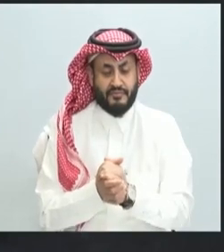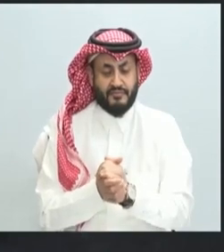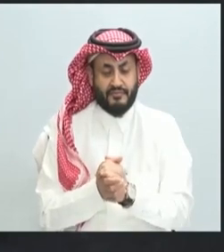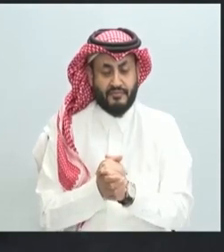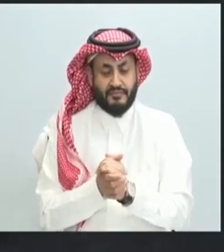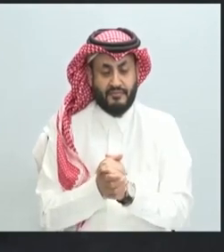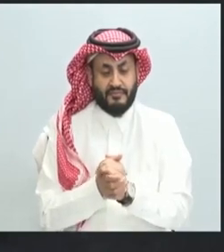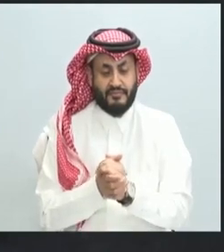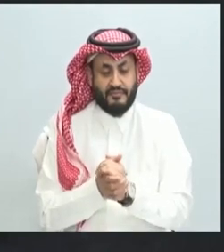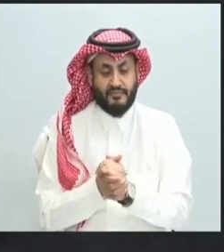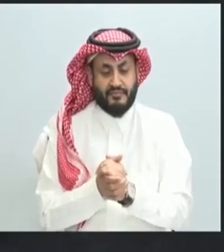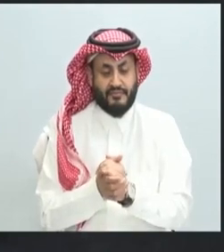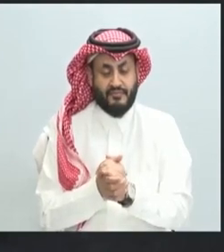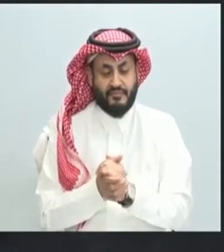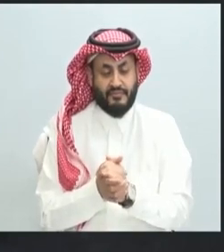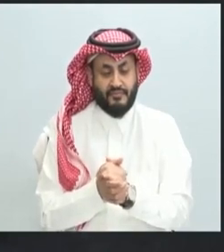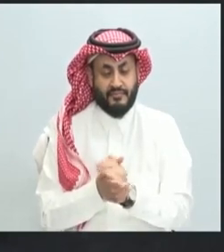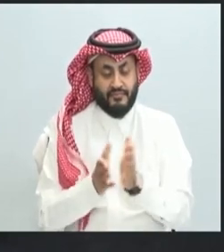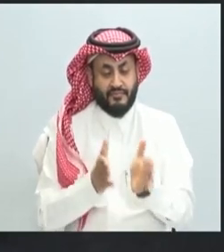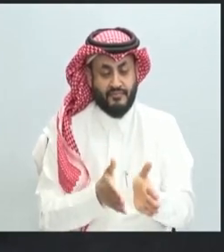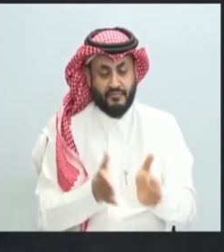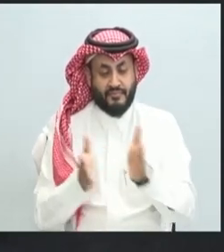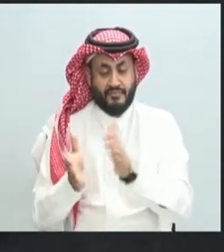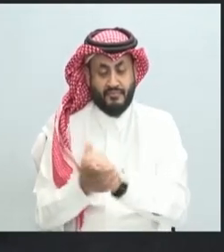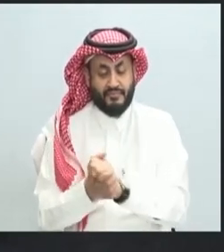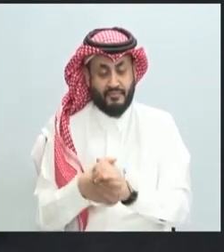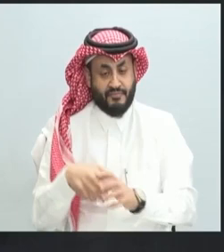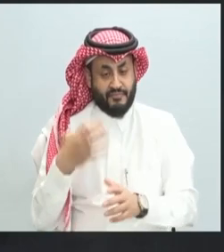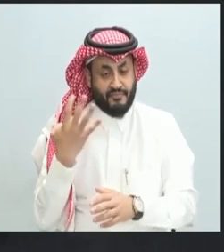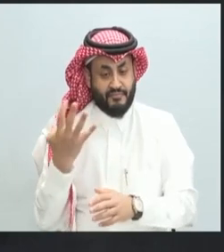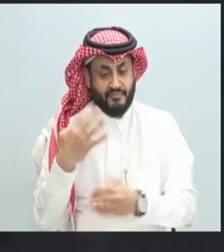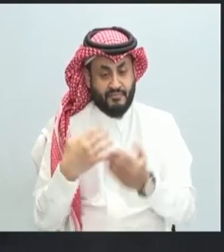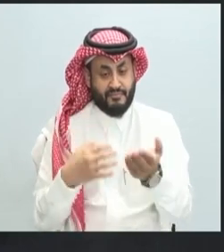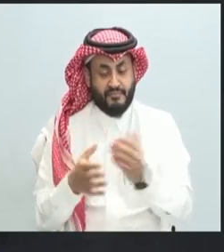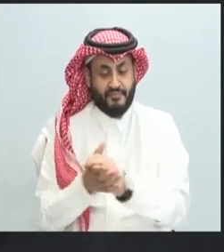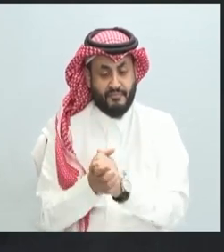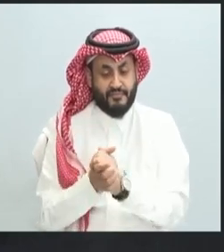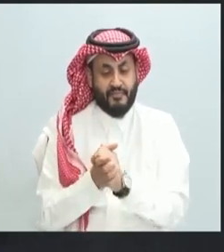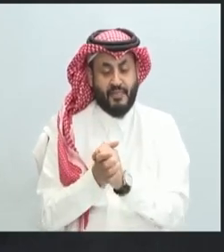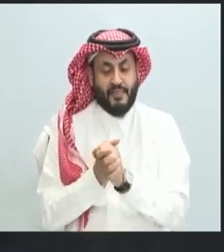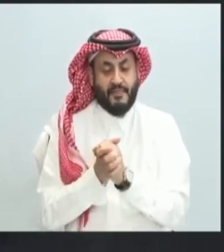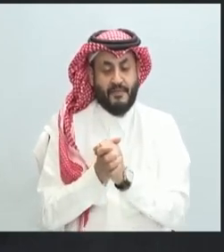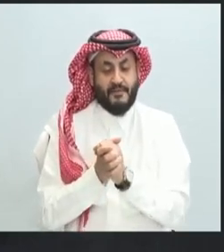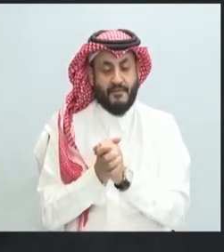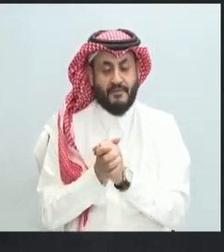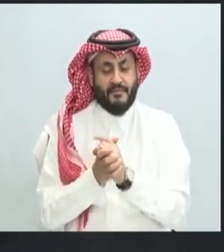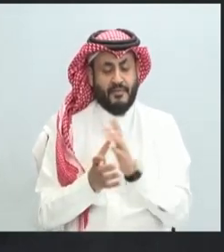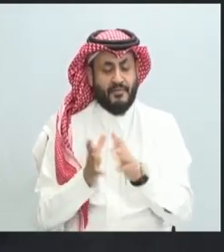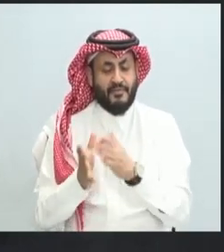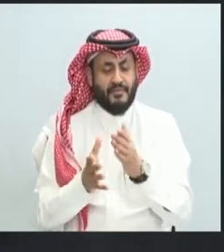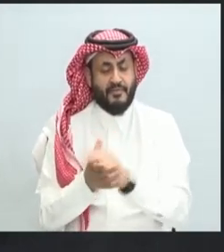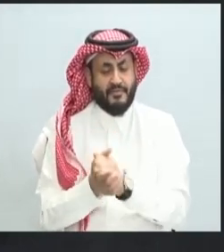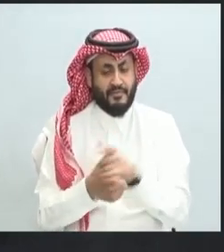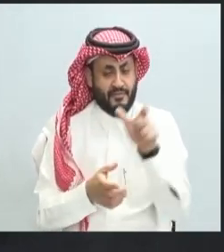wearing. And now let us move on to the last one. The last one is, here we're talking about